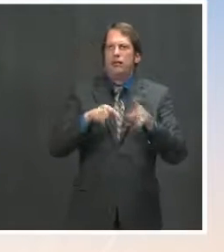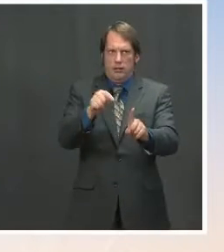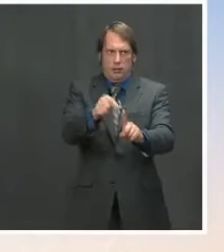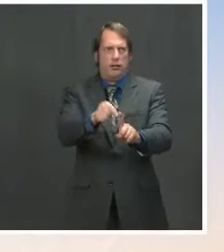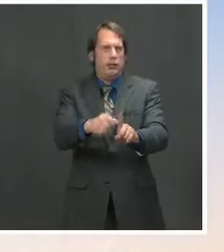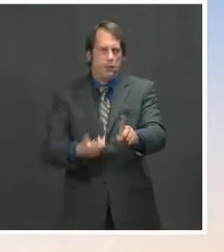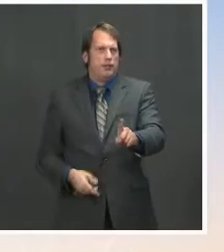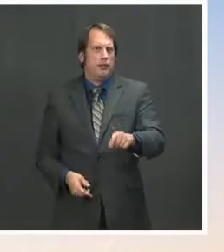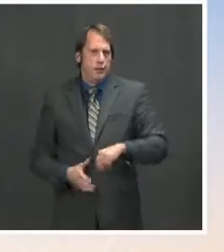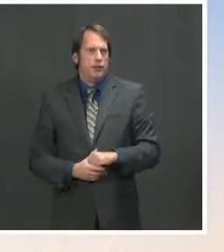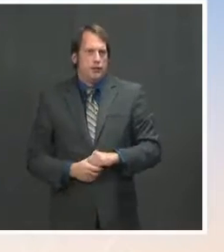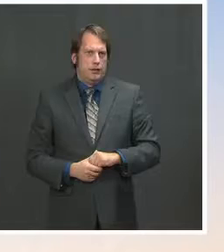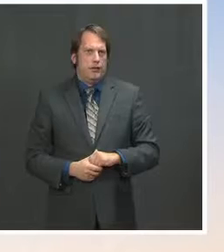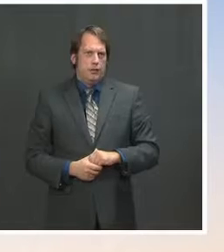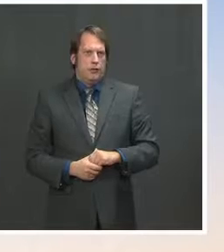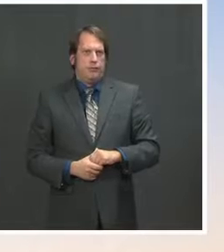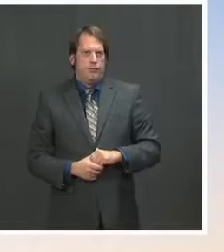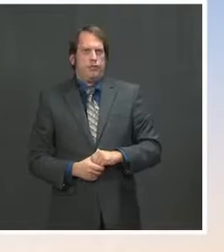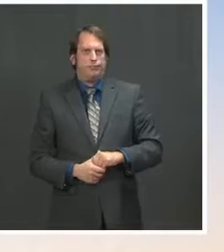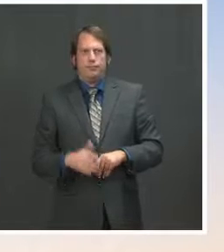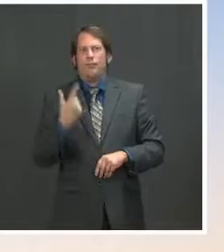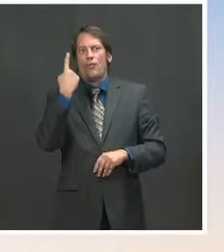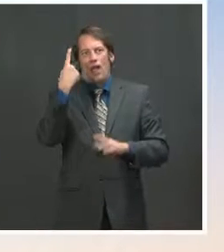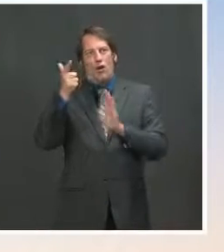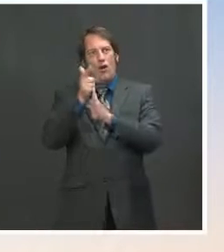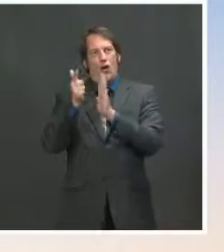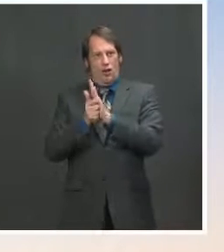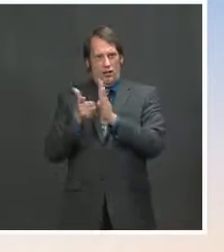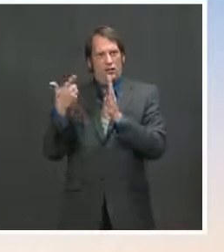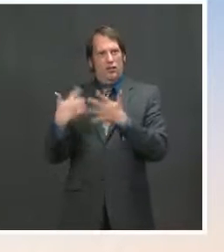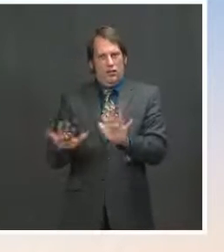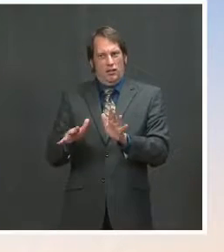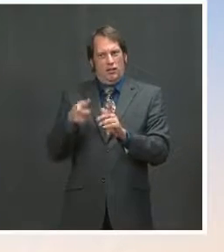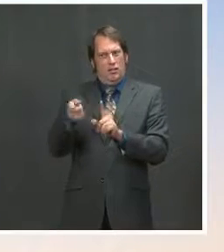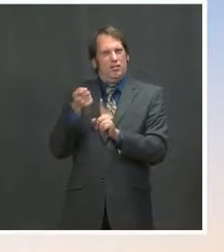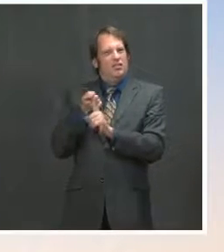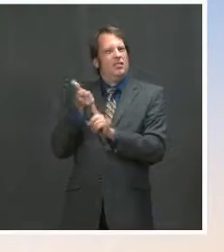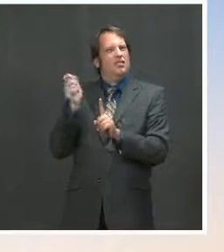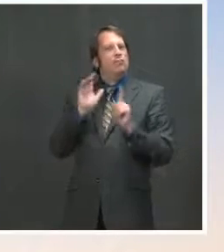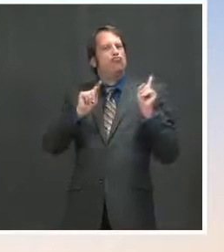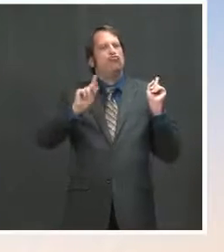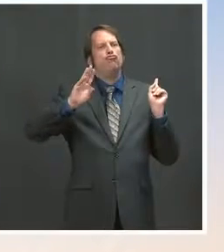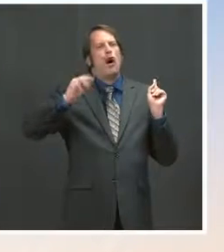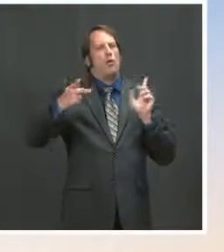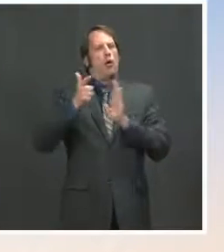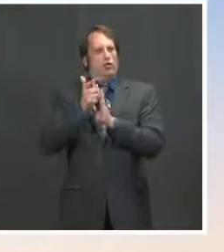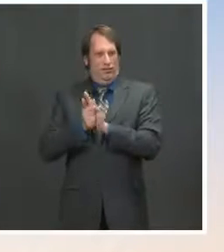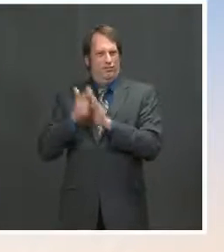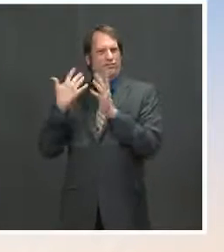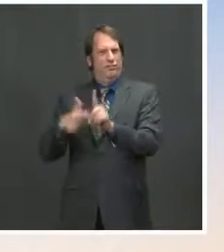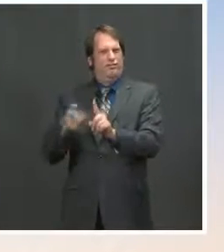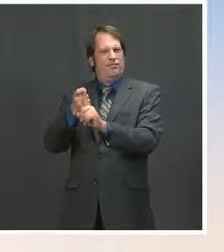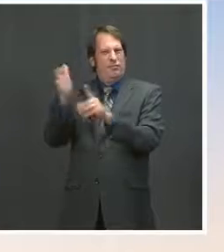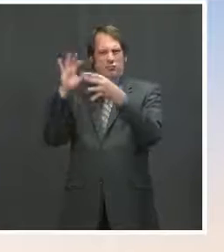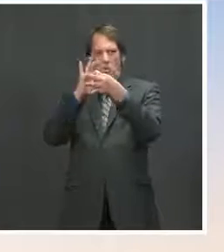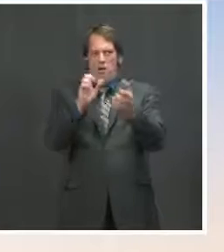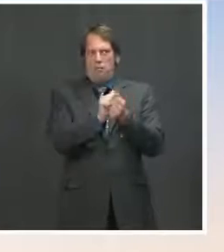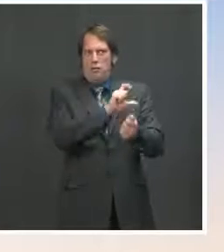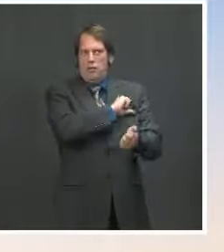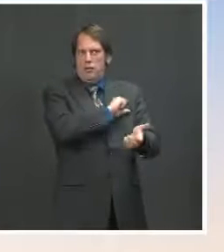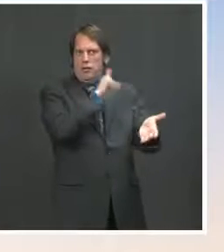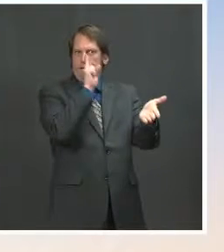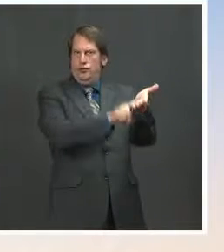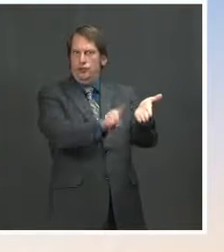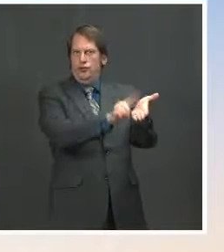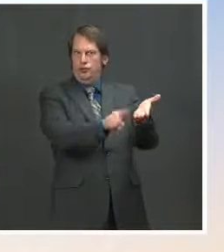Trump administration memo that limited the use of consent decrees with respect to investigation of police departments, and reversing the prior